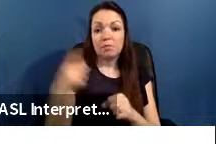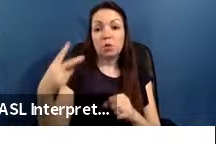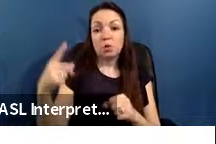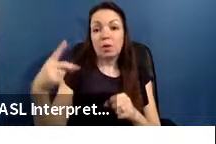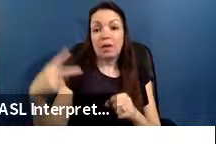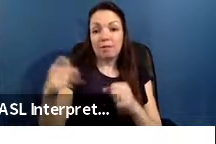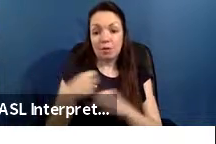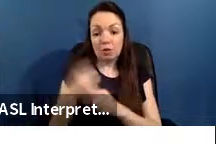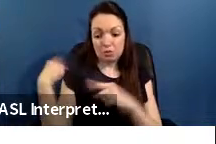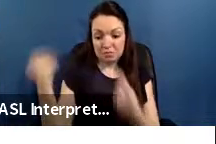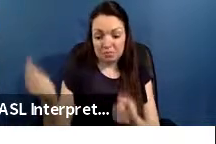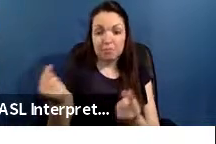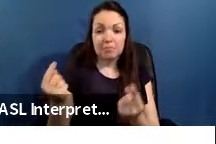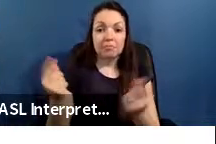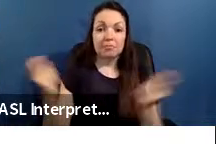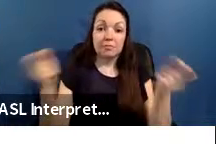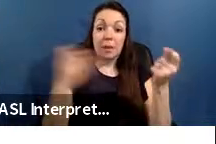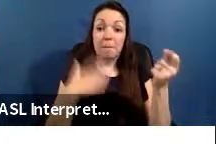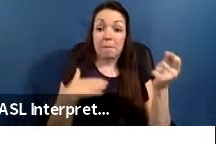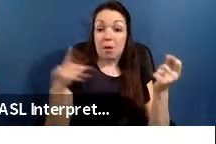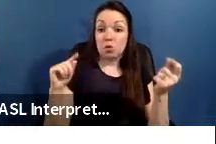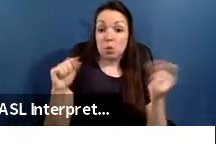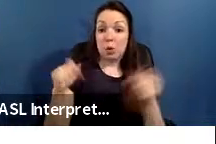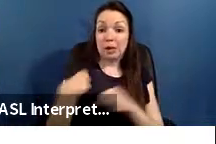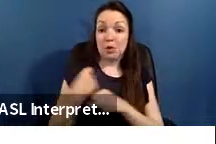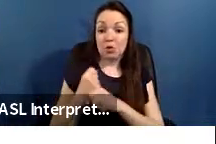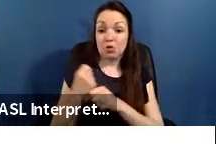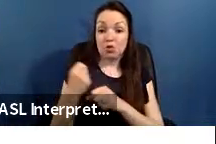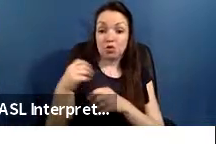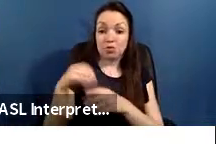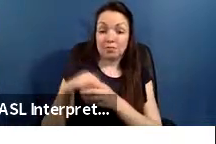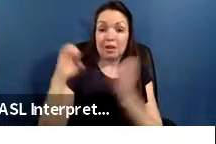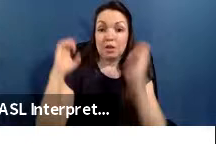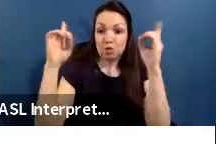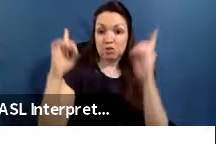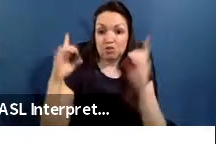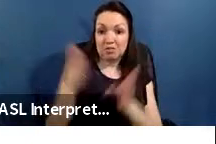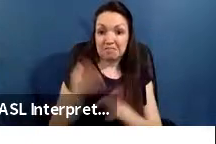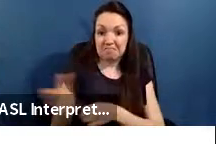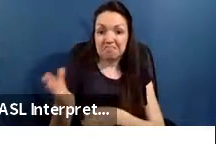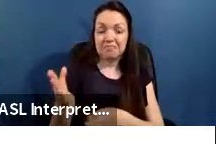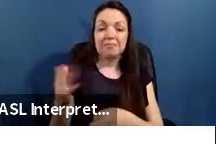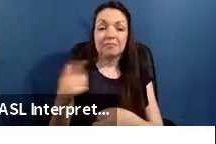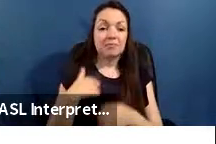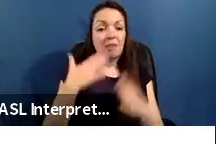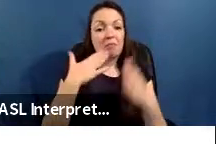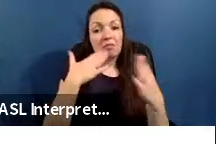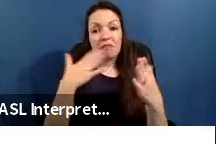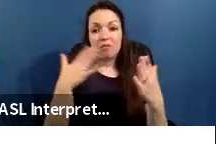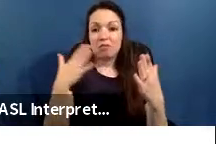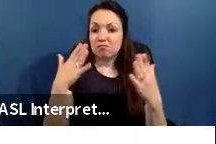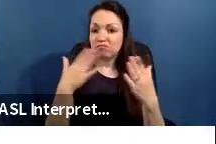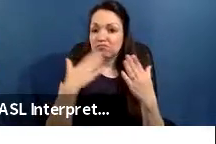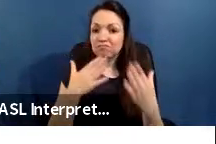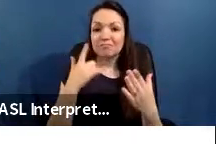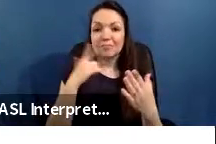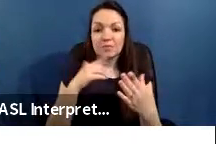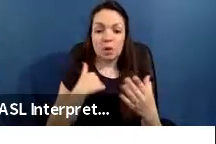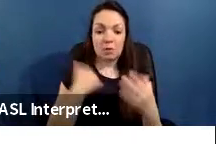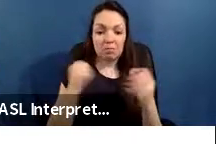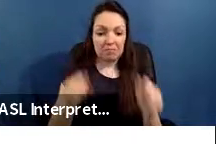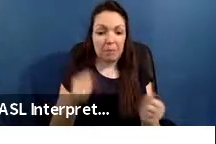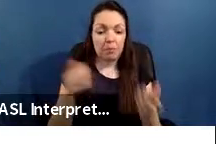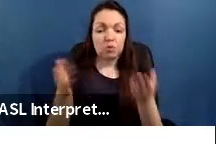20th year in education, and so I'm personally thankful and grateful for the opportunity to serve in this role and to continue to advance